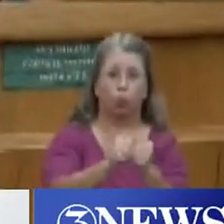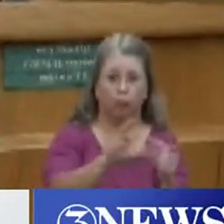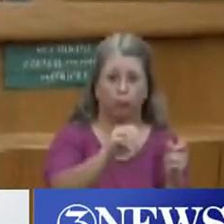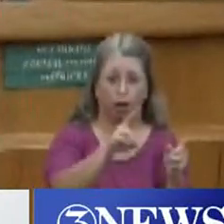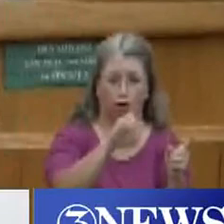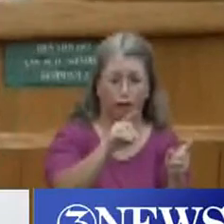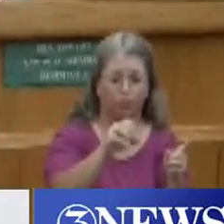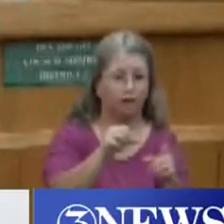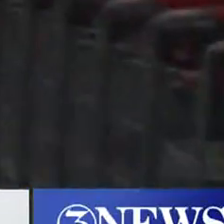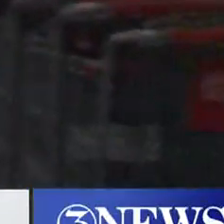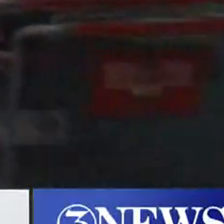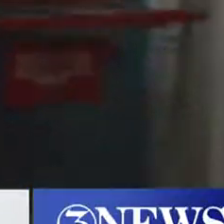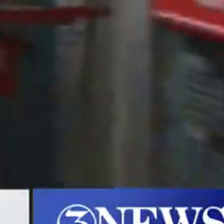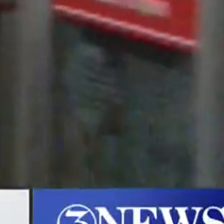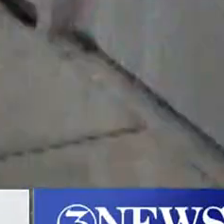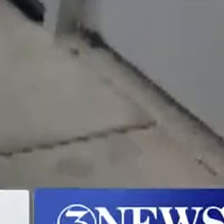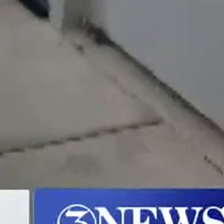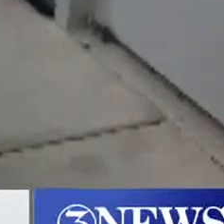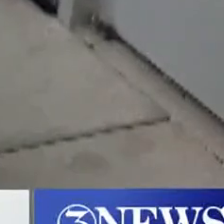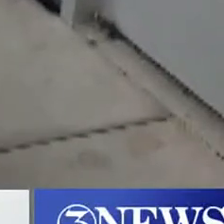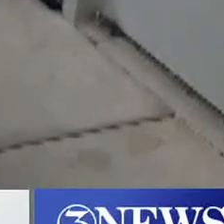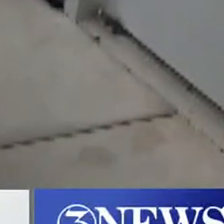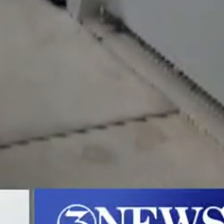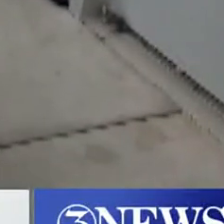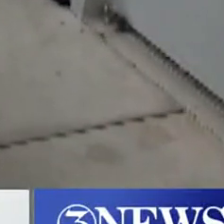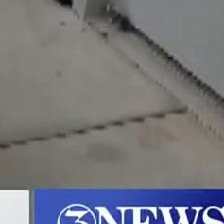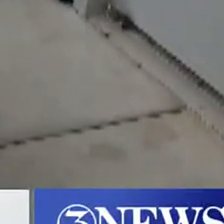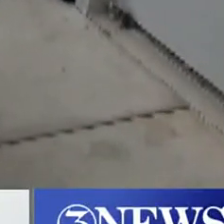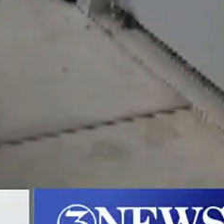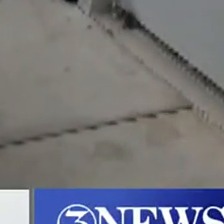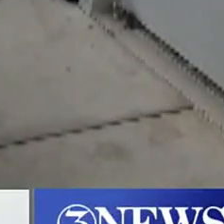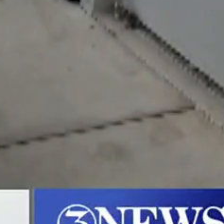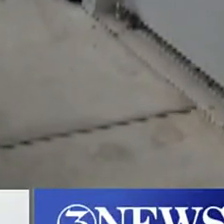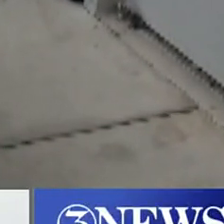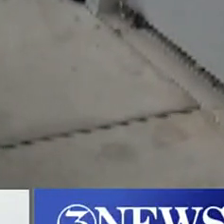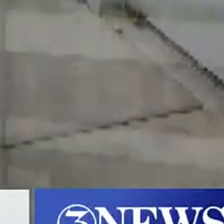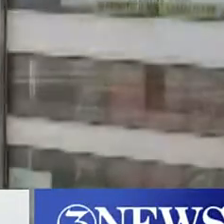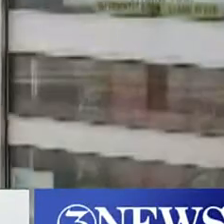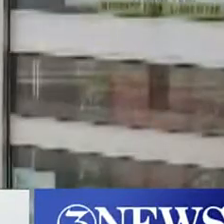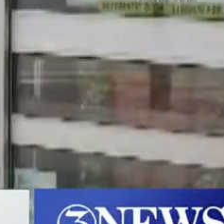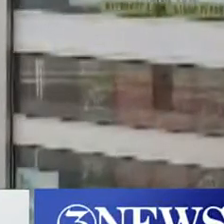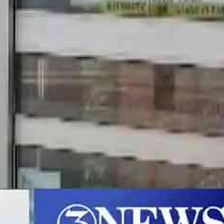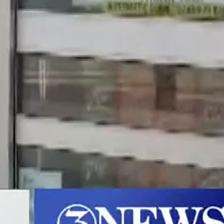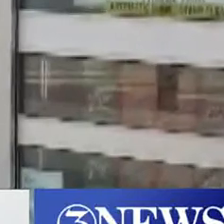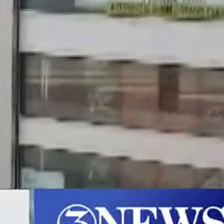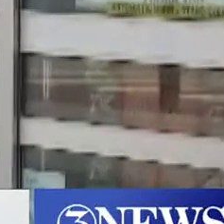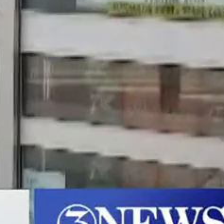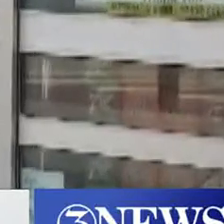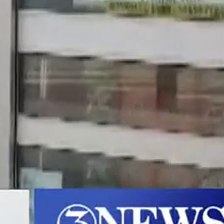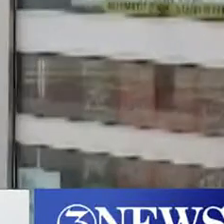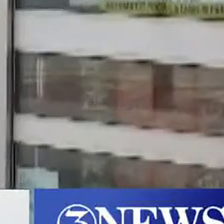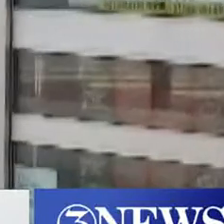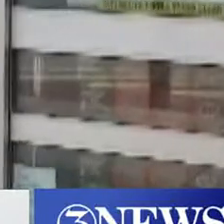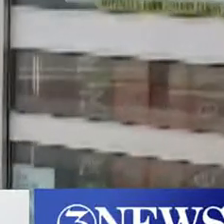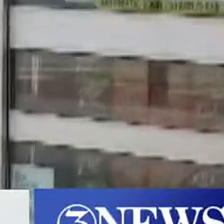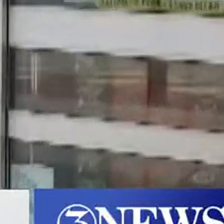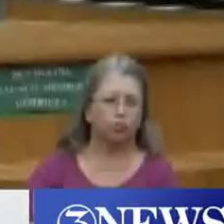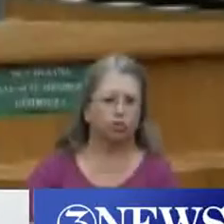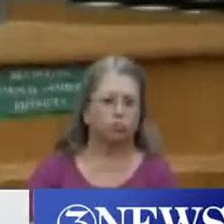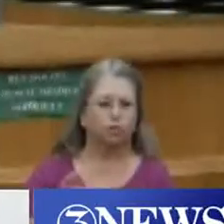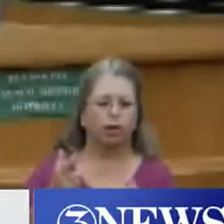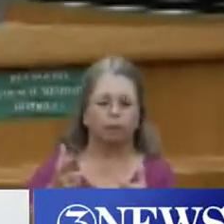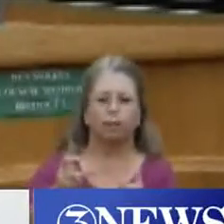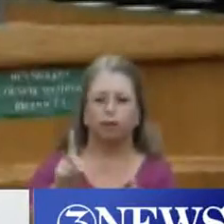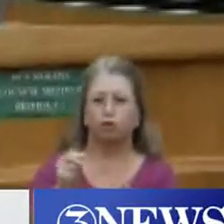almost every place that you're going. Dr. Bird says that's why it's important for people and local businesses to follow CDC guidelines.